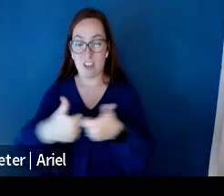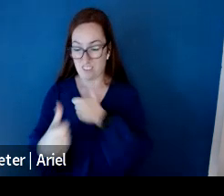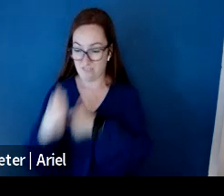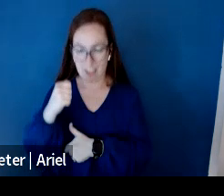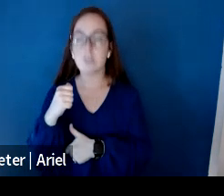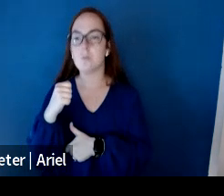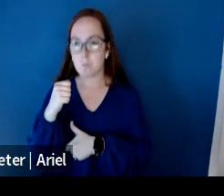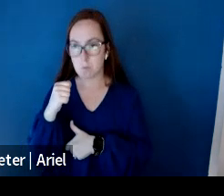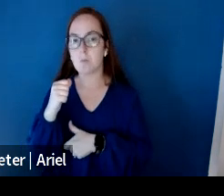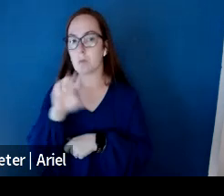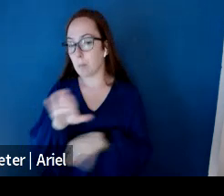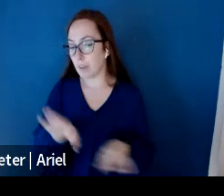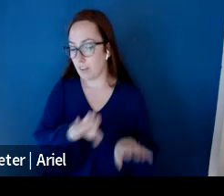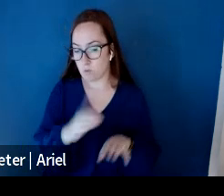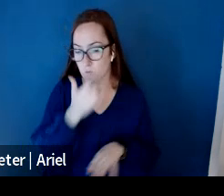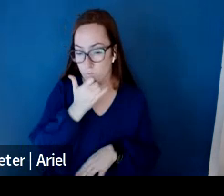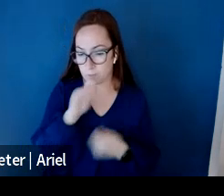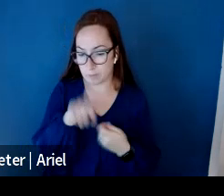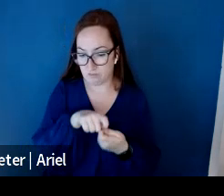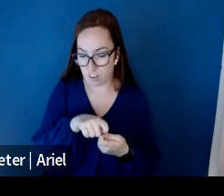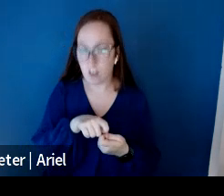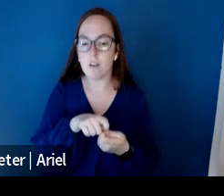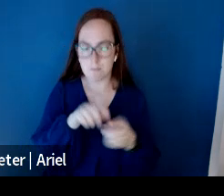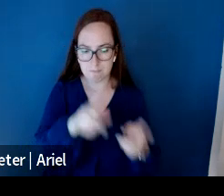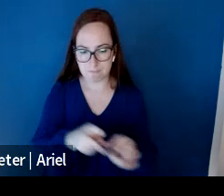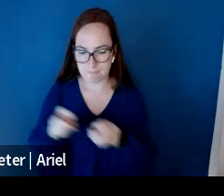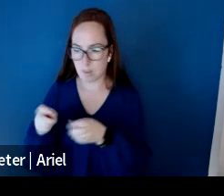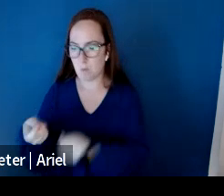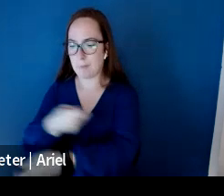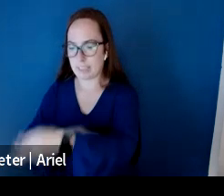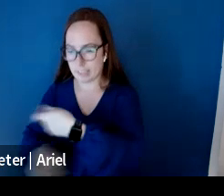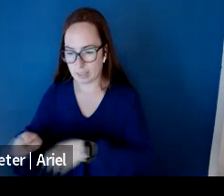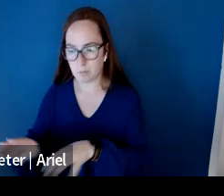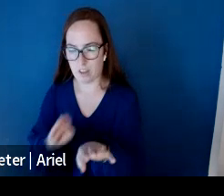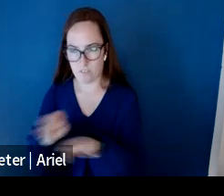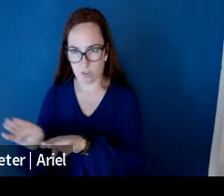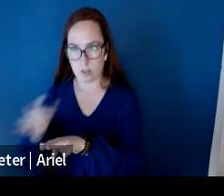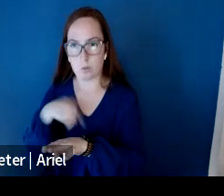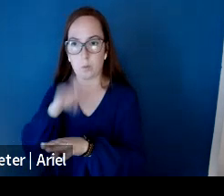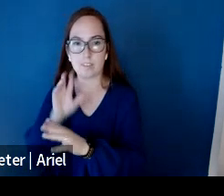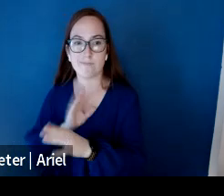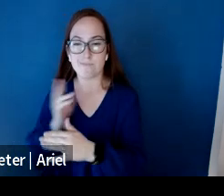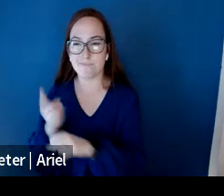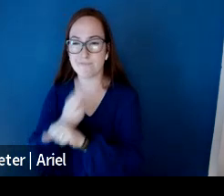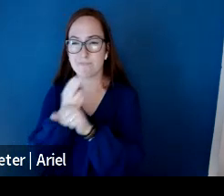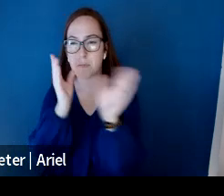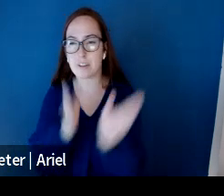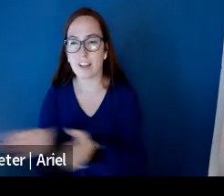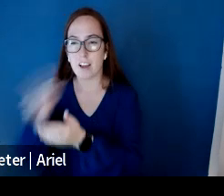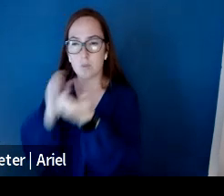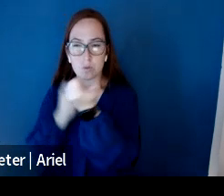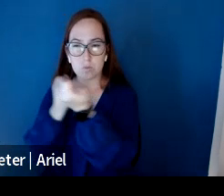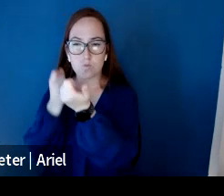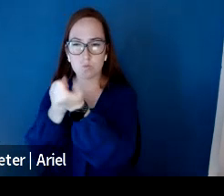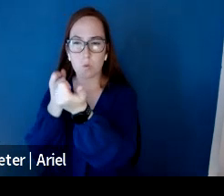develop a behavior plan that we can use first to support the student through strategies and intervention, and then also